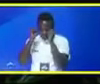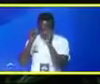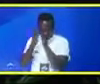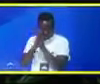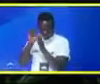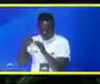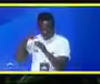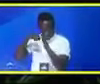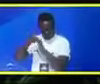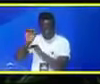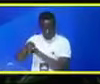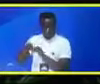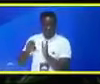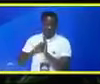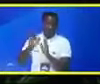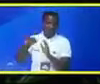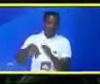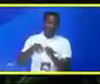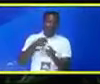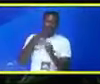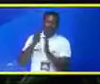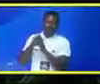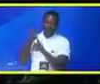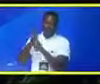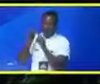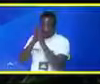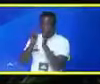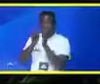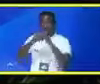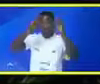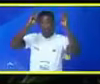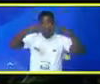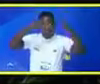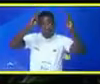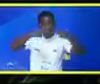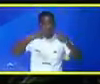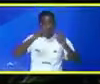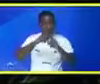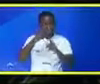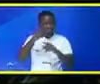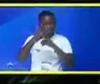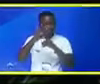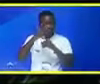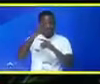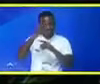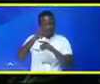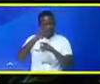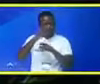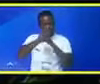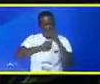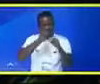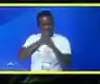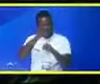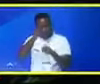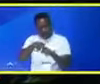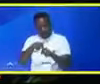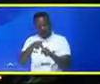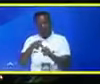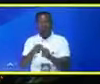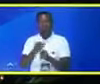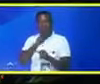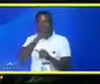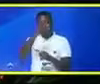prayer. The Bible says he prayed that there be no rain over a period of 3.5 years. Believers, please hear me.